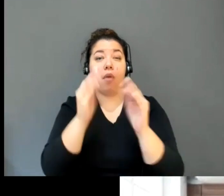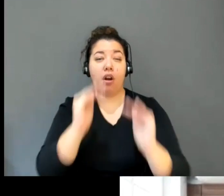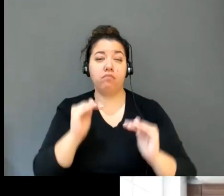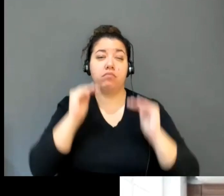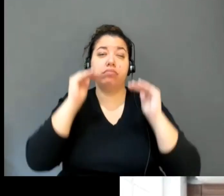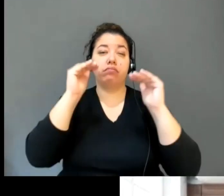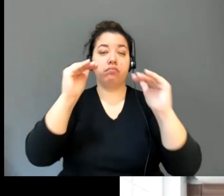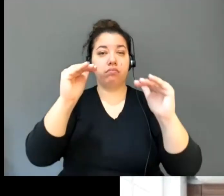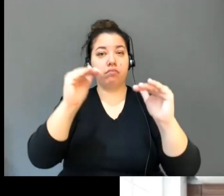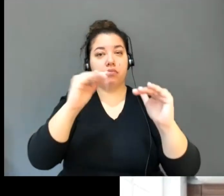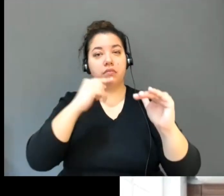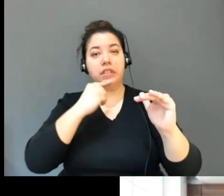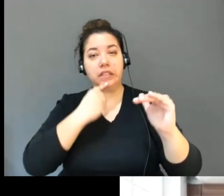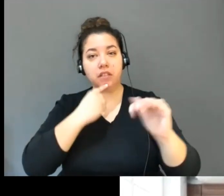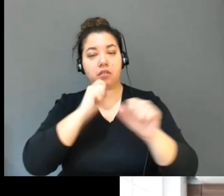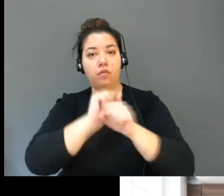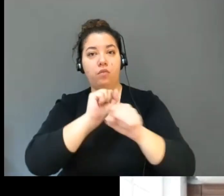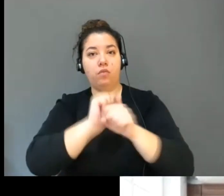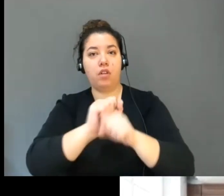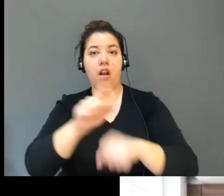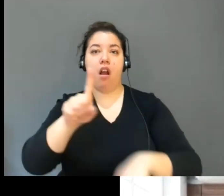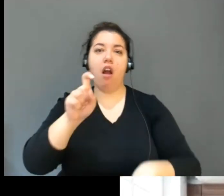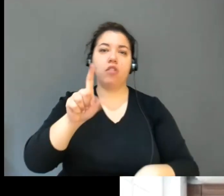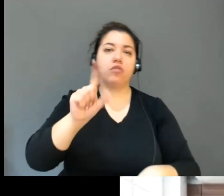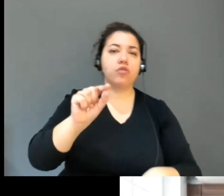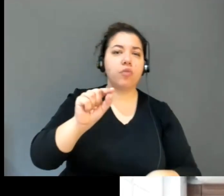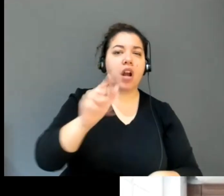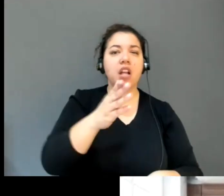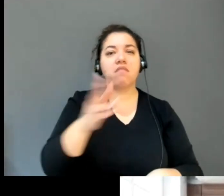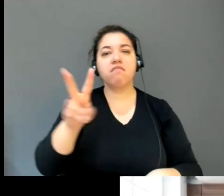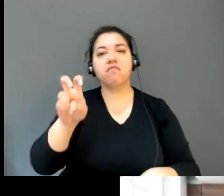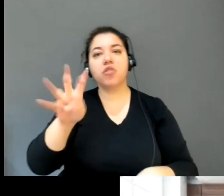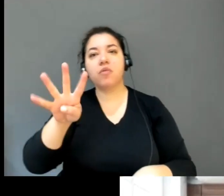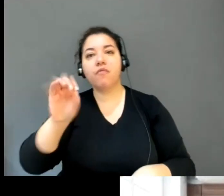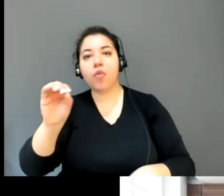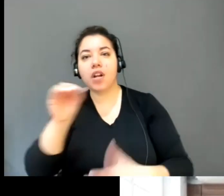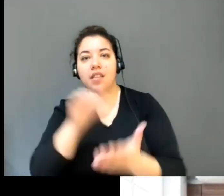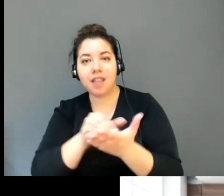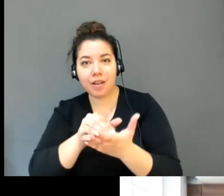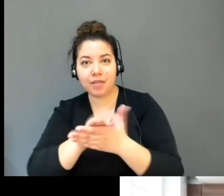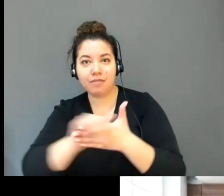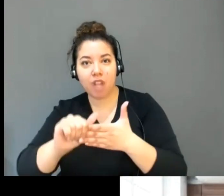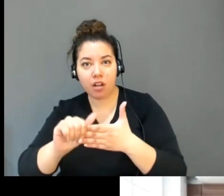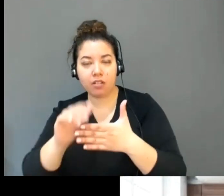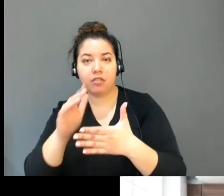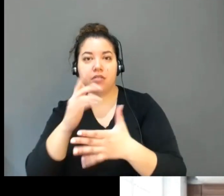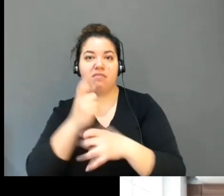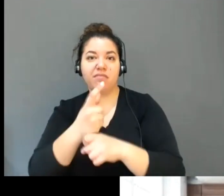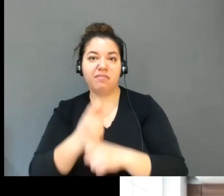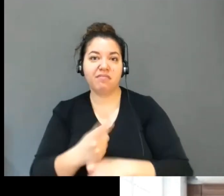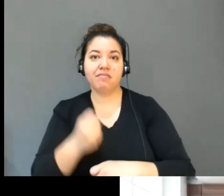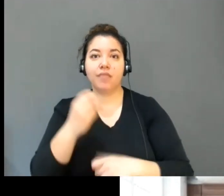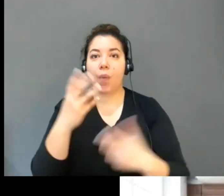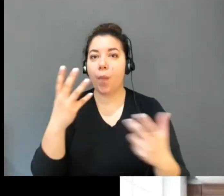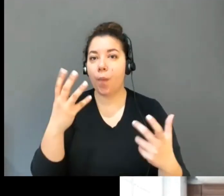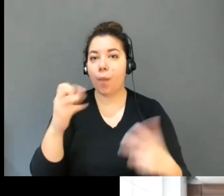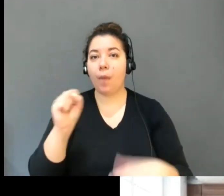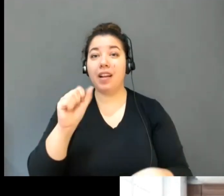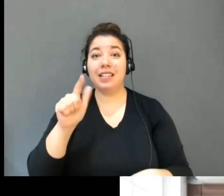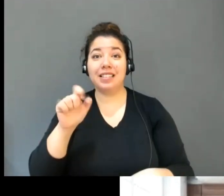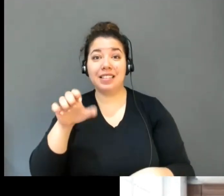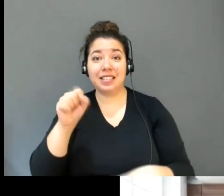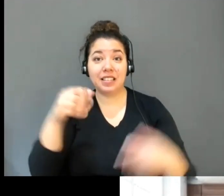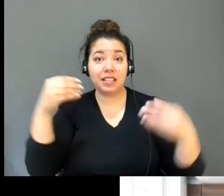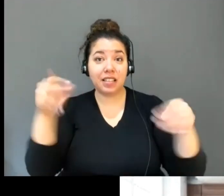work are making anywhere between $120,000 and $240,000 per year. And some of our salespeople can make upwards